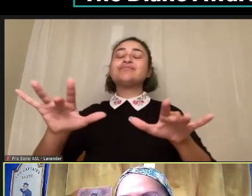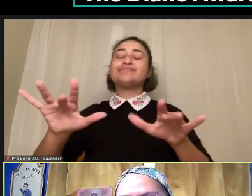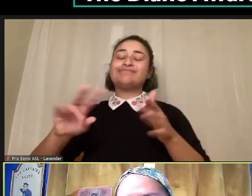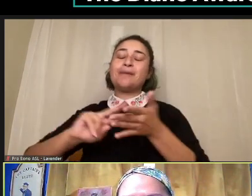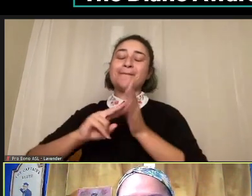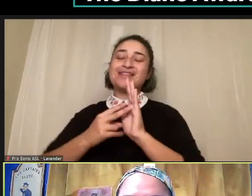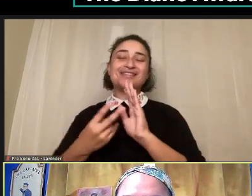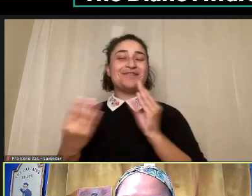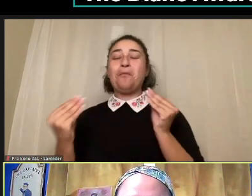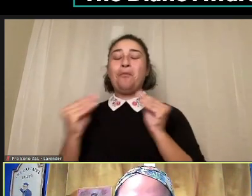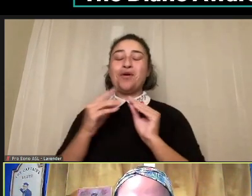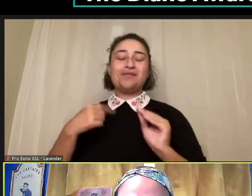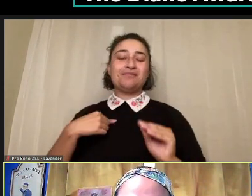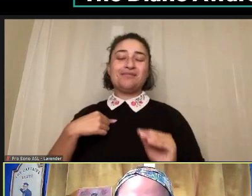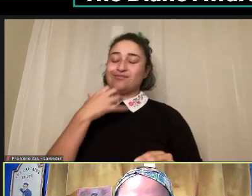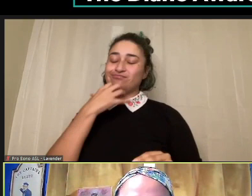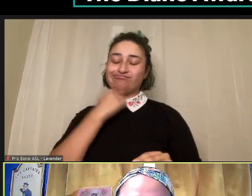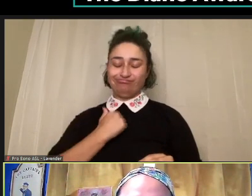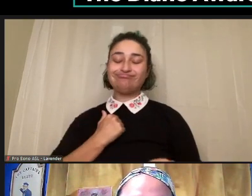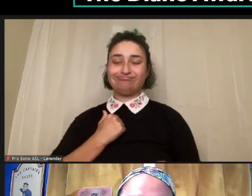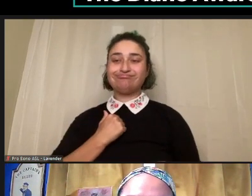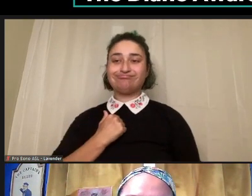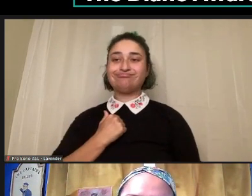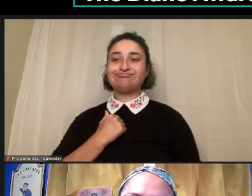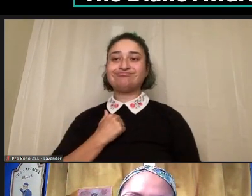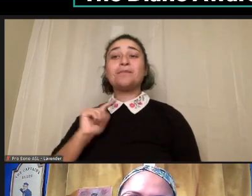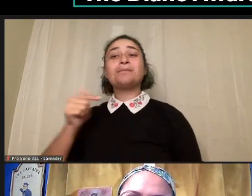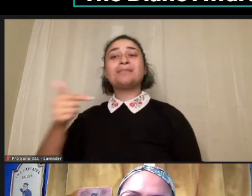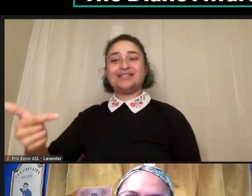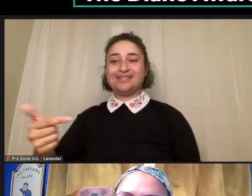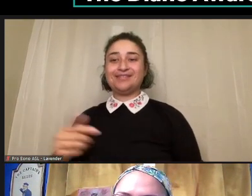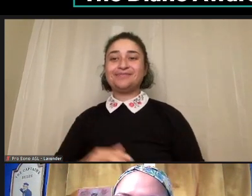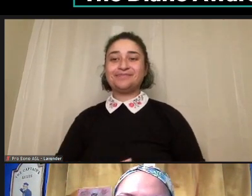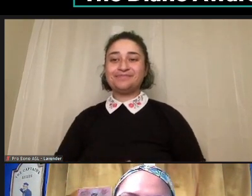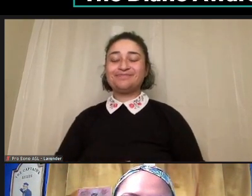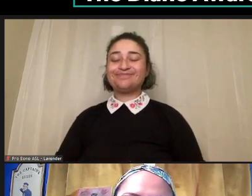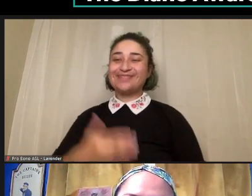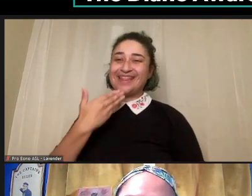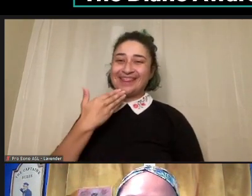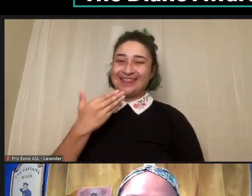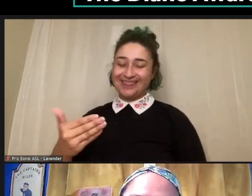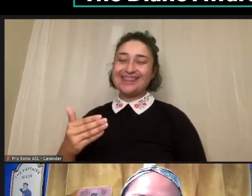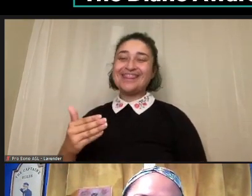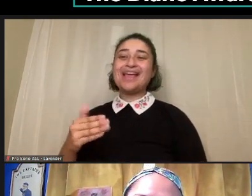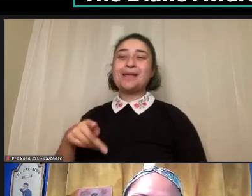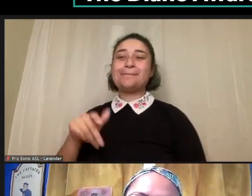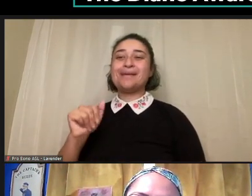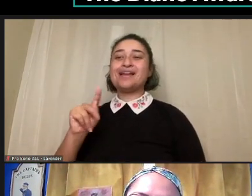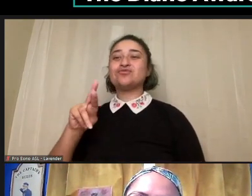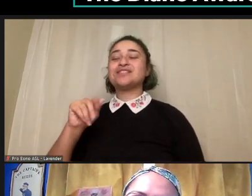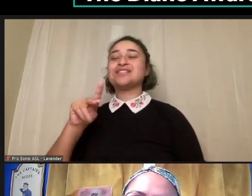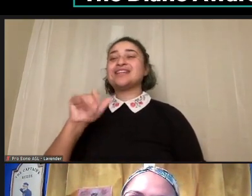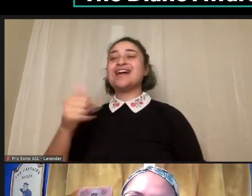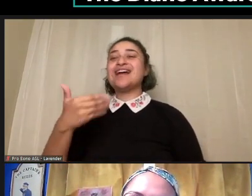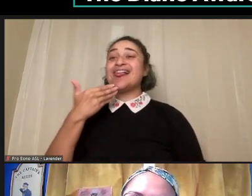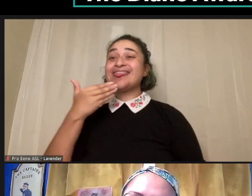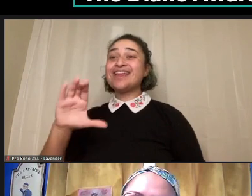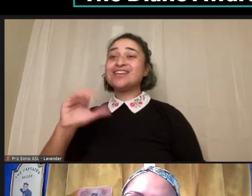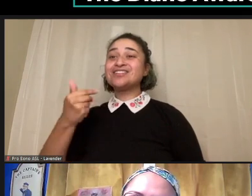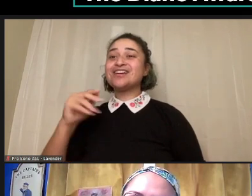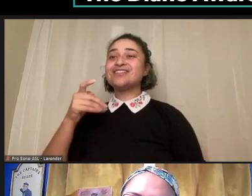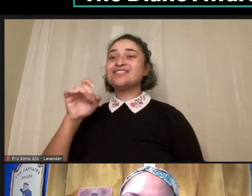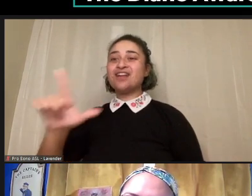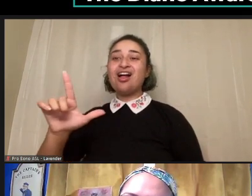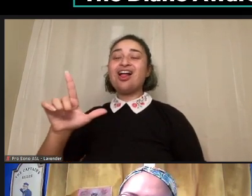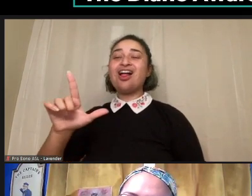but I'll pass to Adriana. Thanks. Thank you, Patricia. And thank you, Chantal, JD,